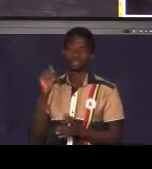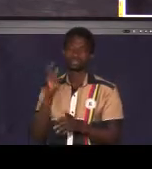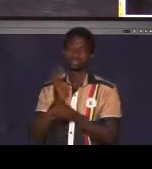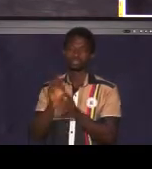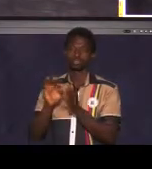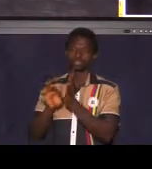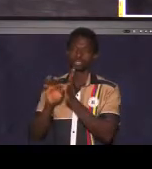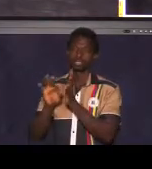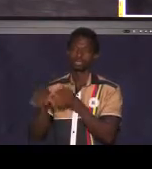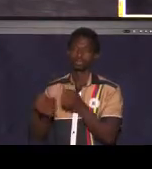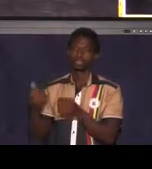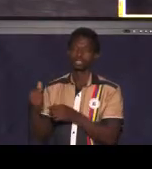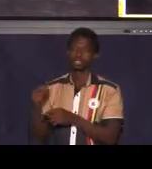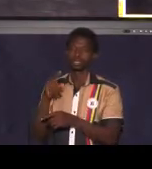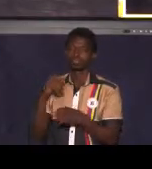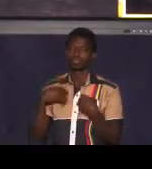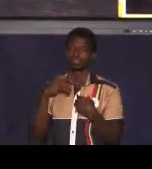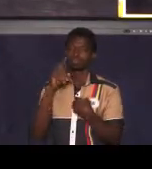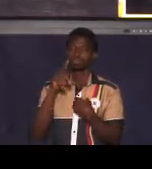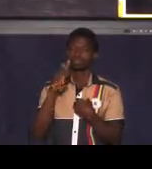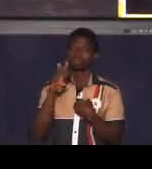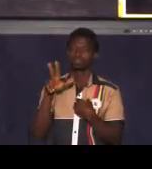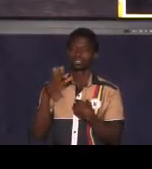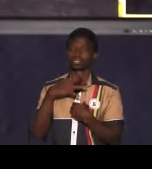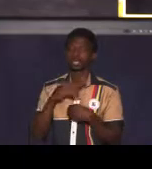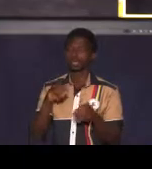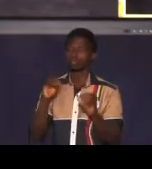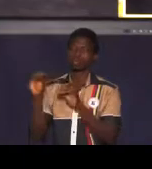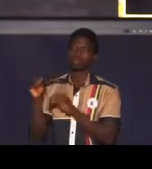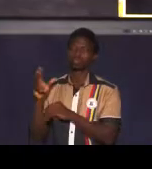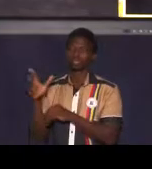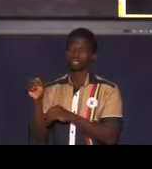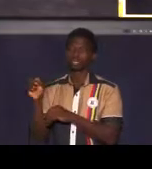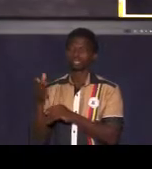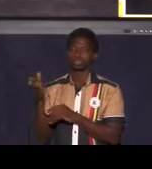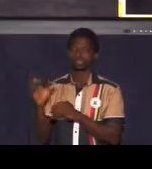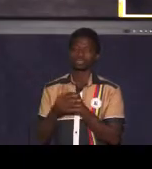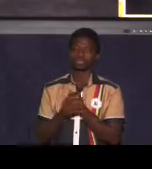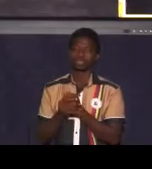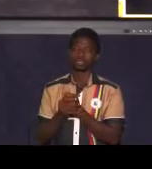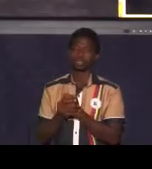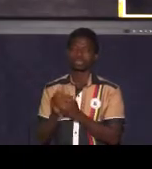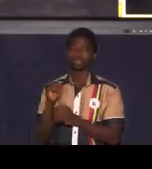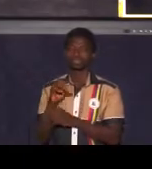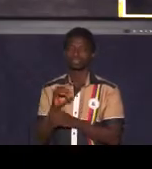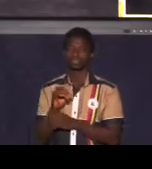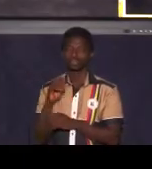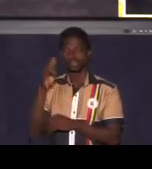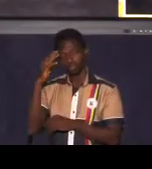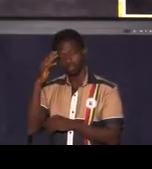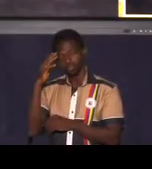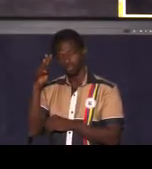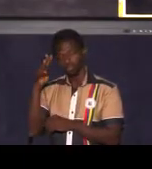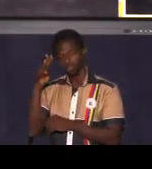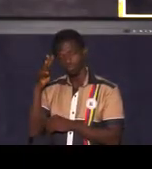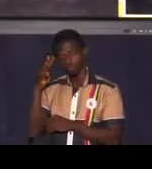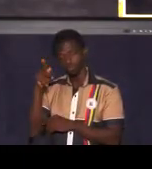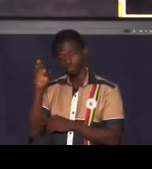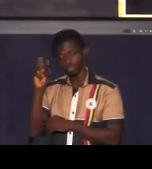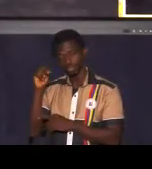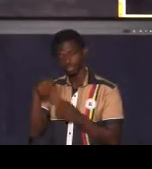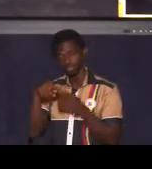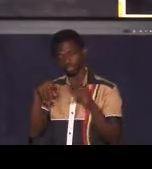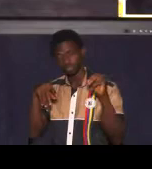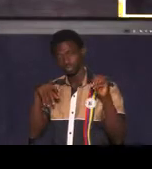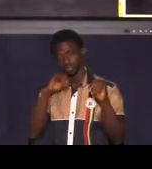just count how many tens you have. 1, 2, 3, and put 3 zeros there. So 4 kilometers to